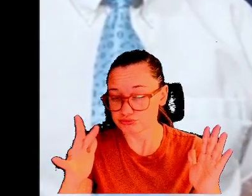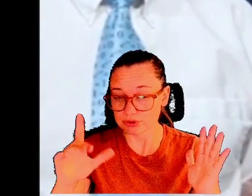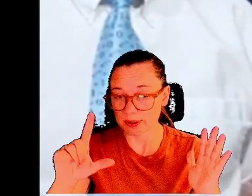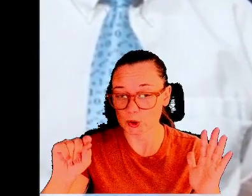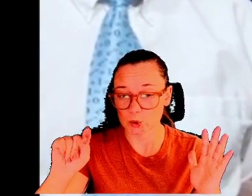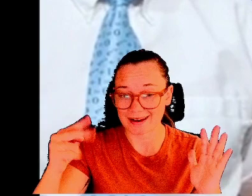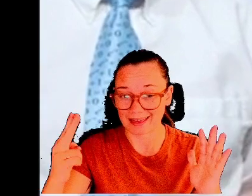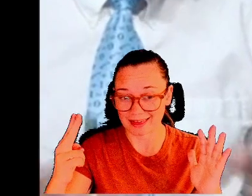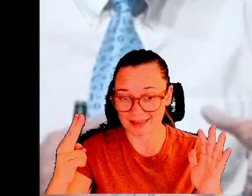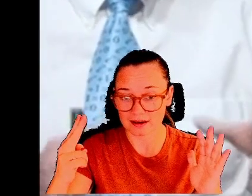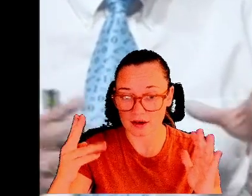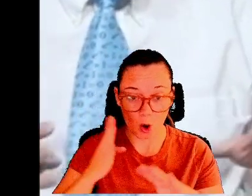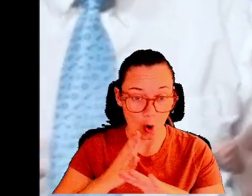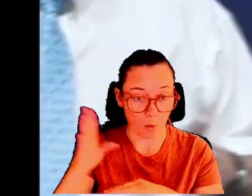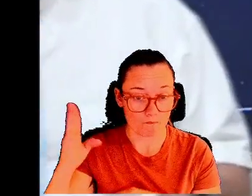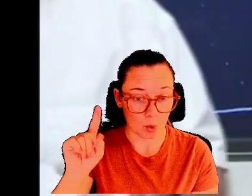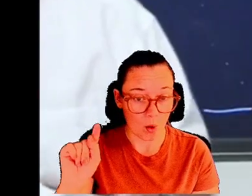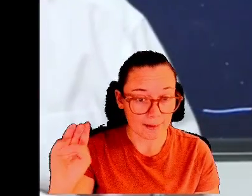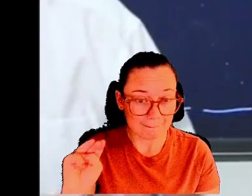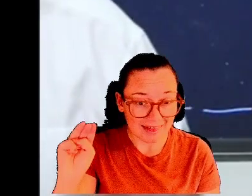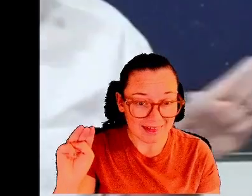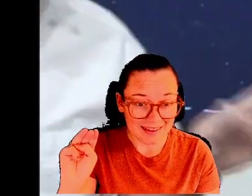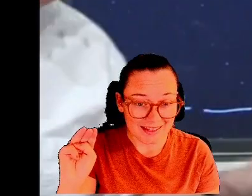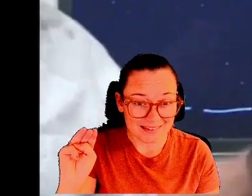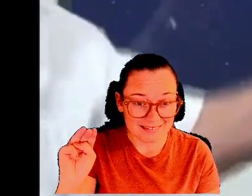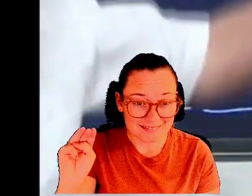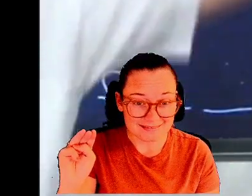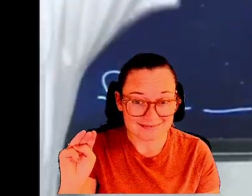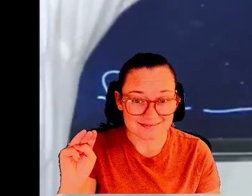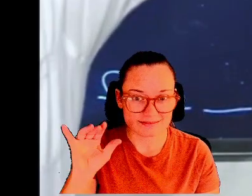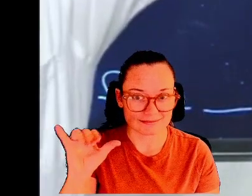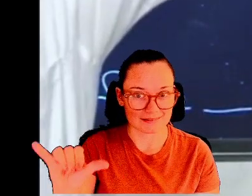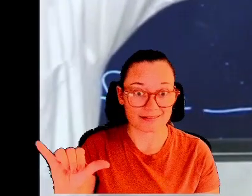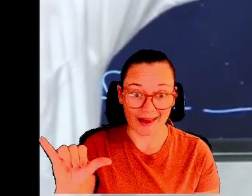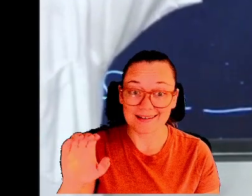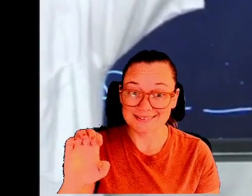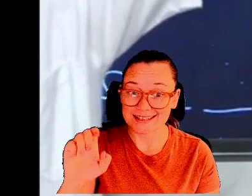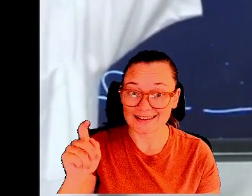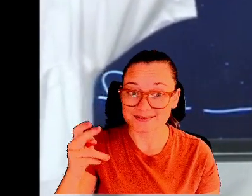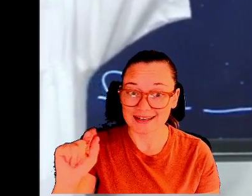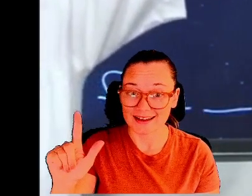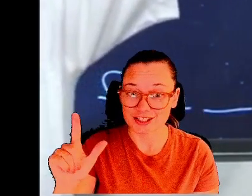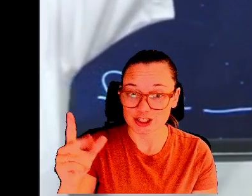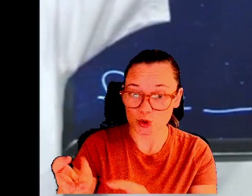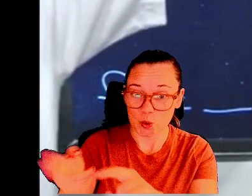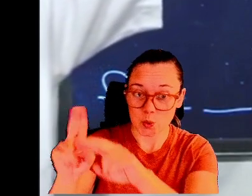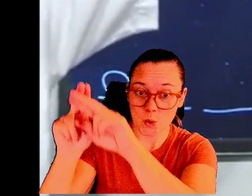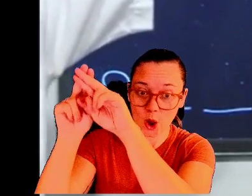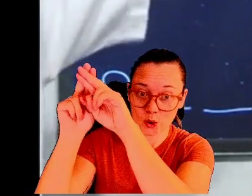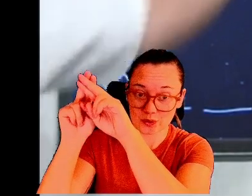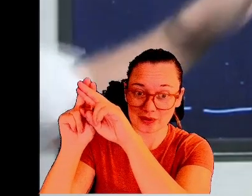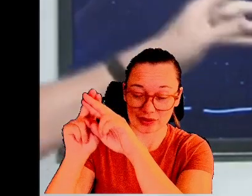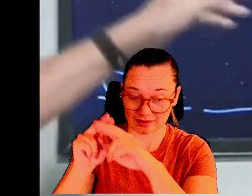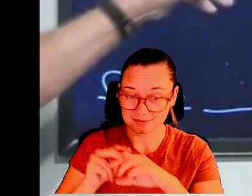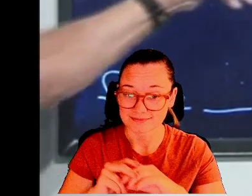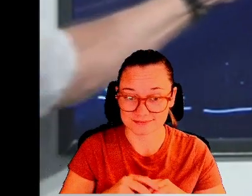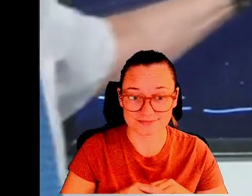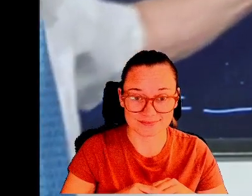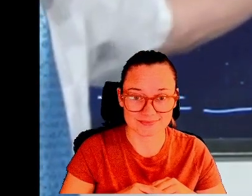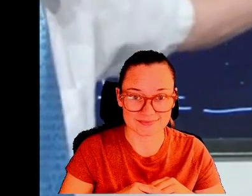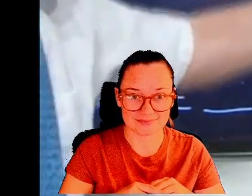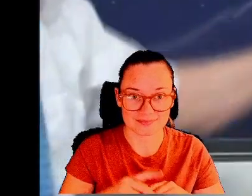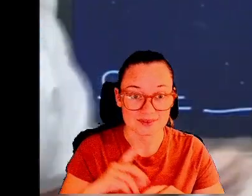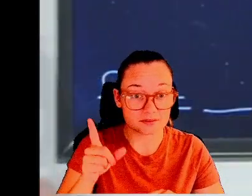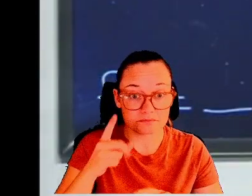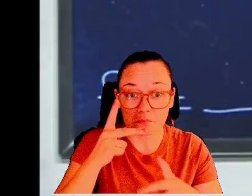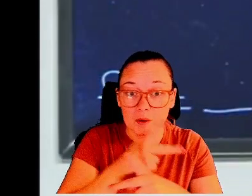million. That just gives you an idea about exponential growth. They grow very, very quickly. By just